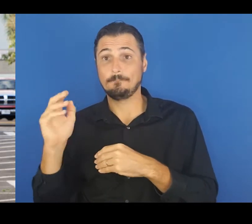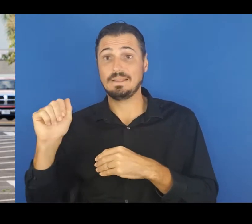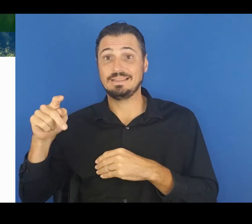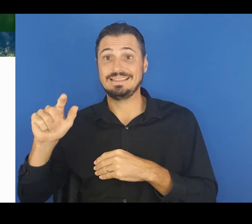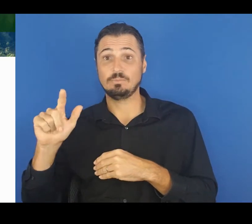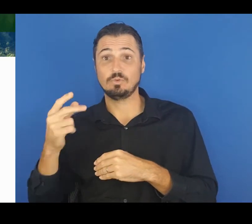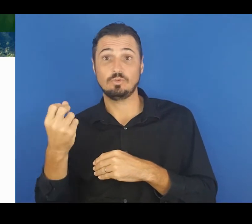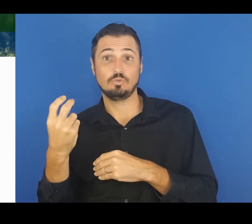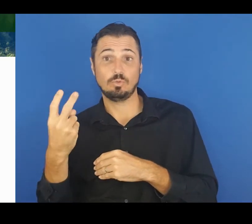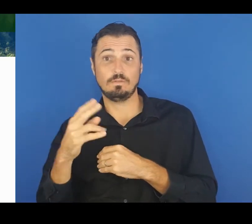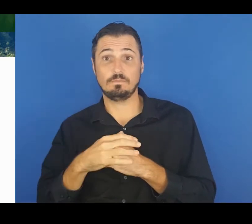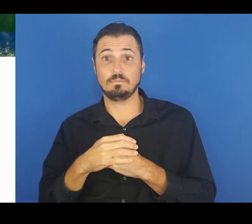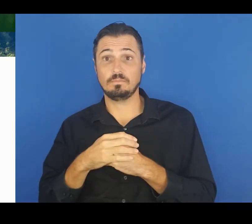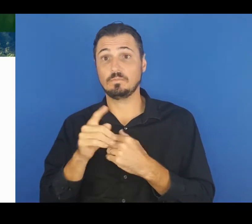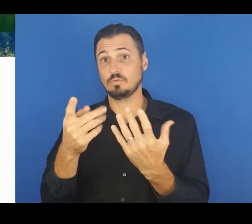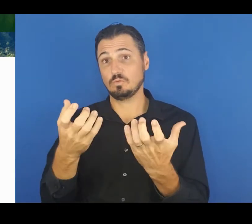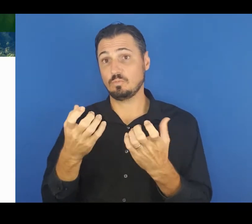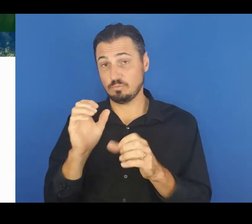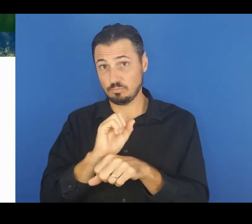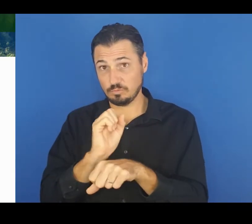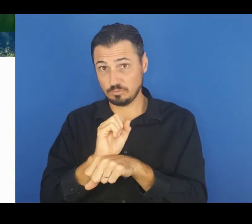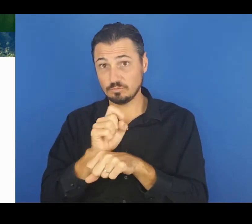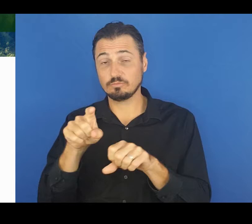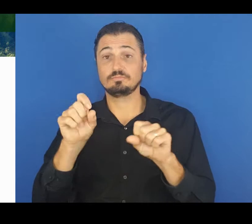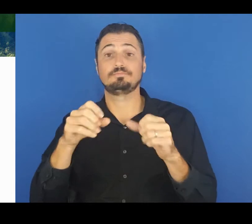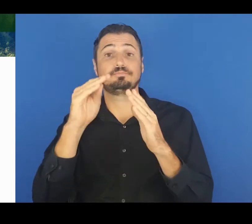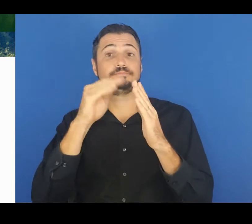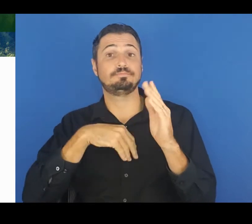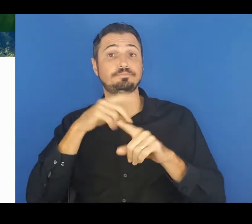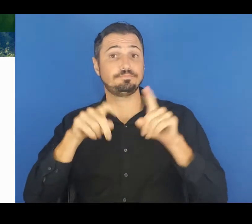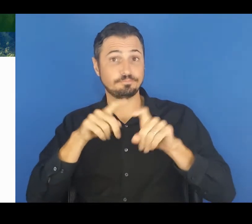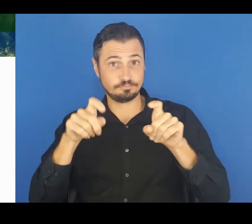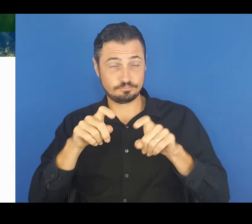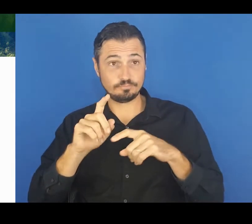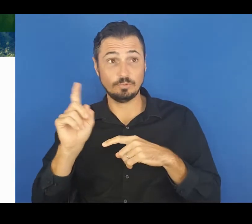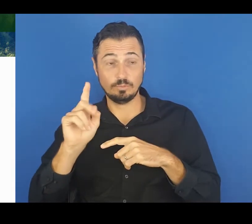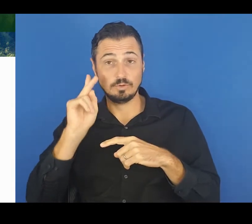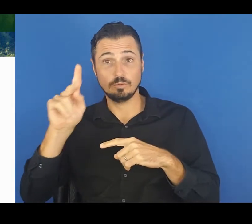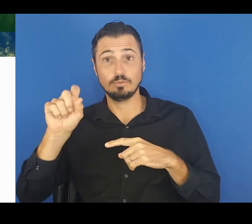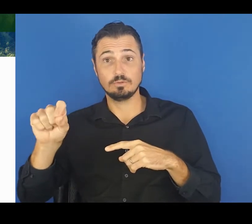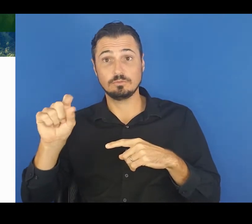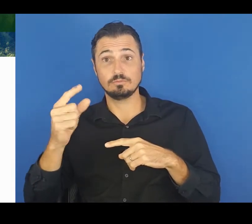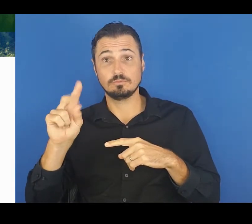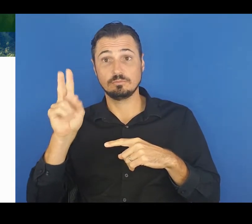April 12th. To schedule an appointment, please complete the survey at